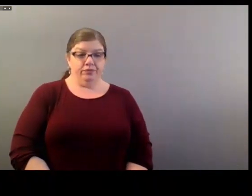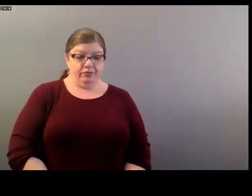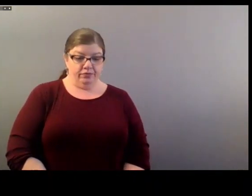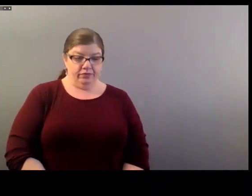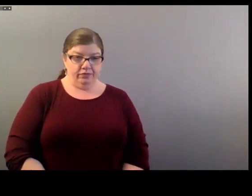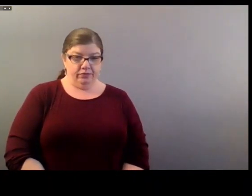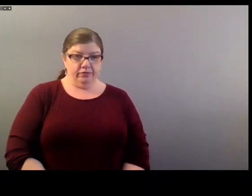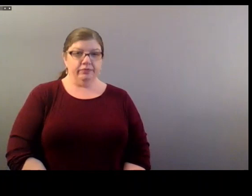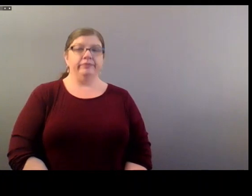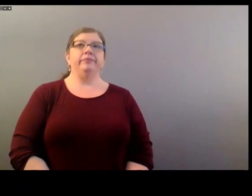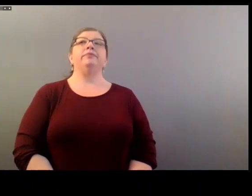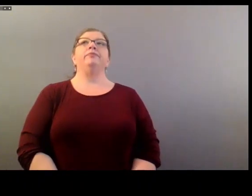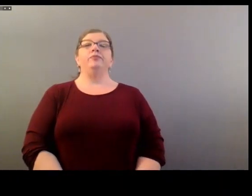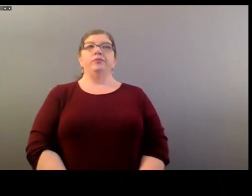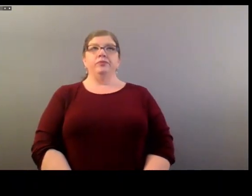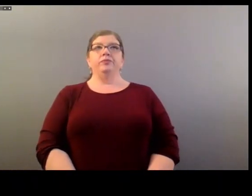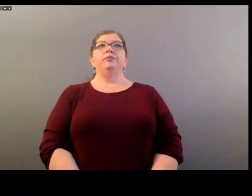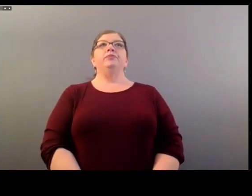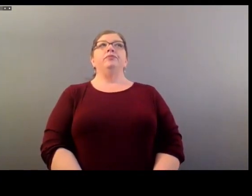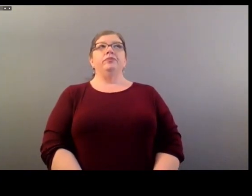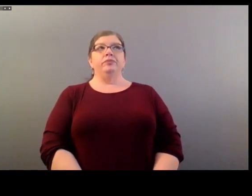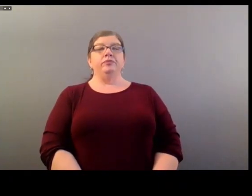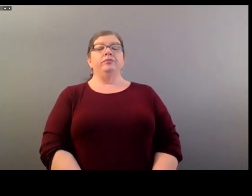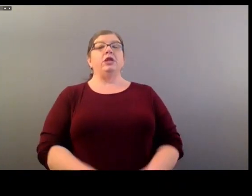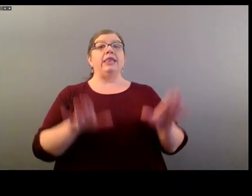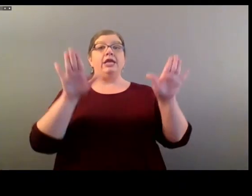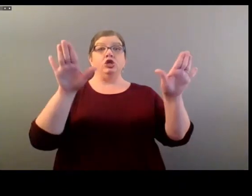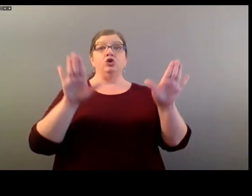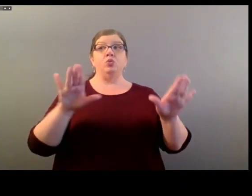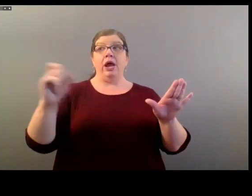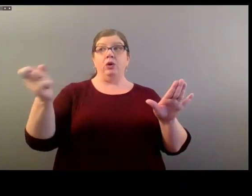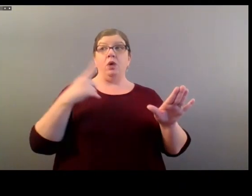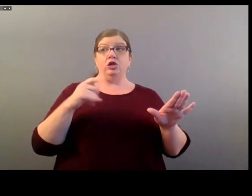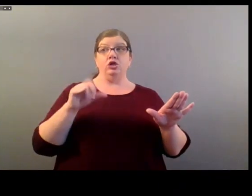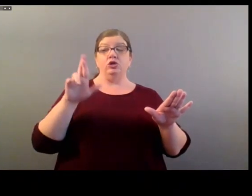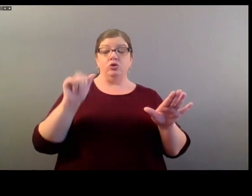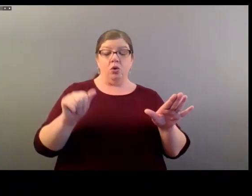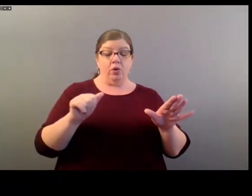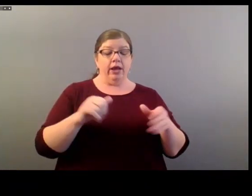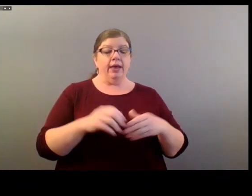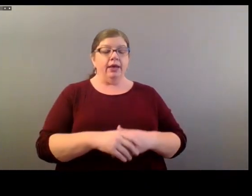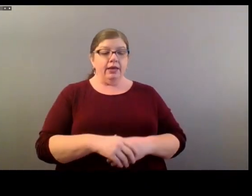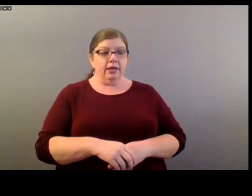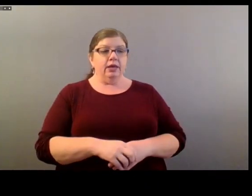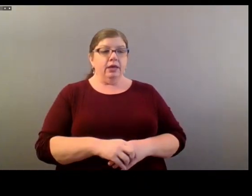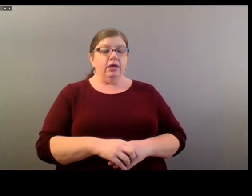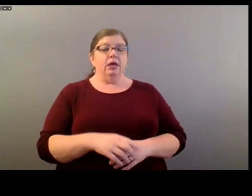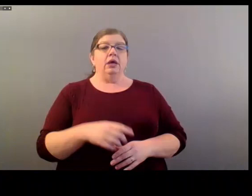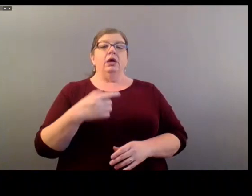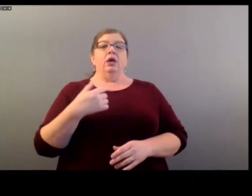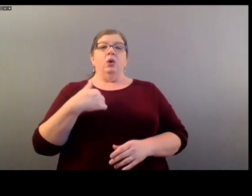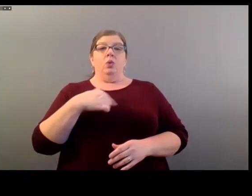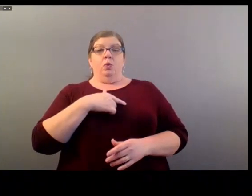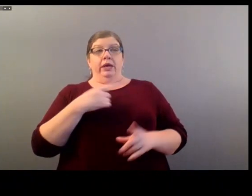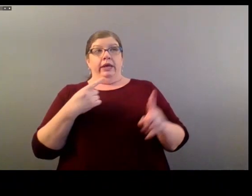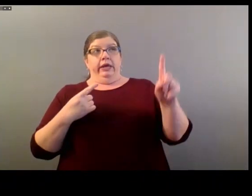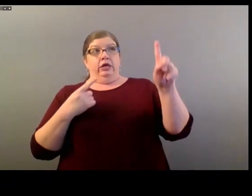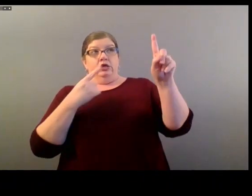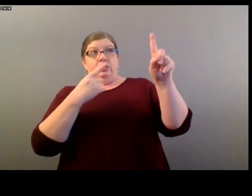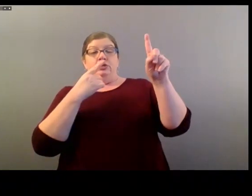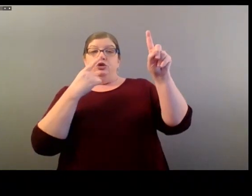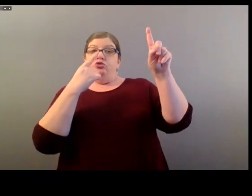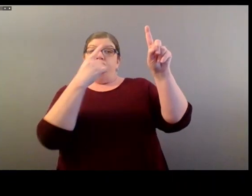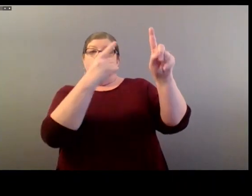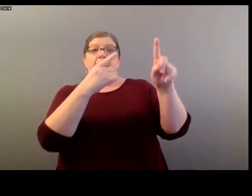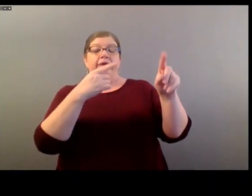Um, that's a great question, Laura. We strive to present